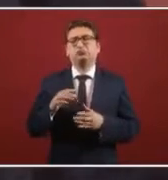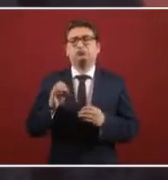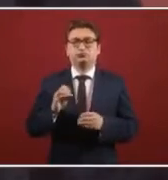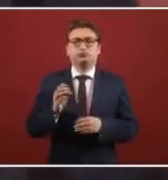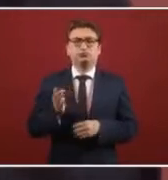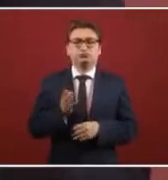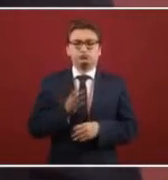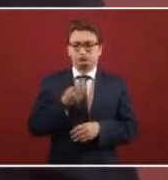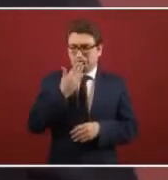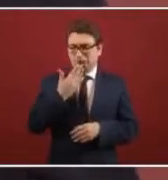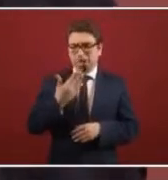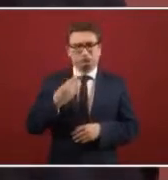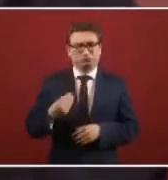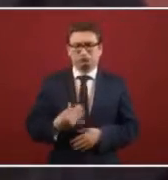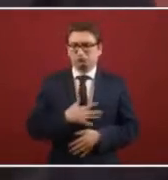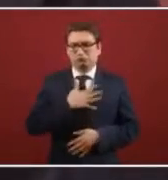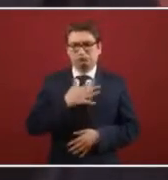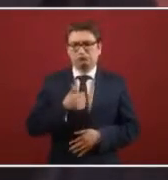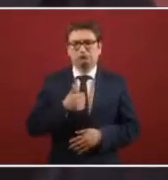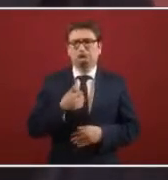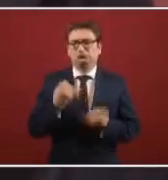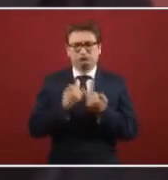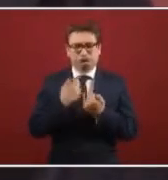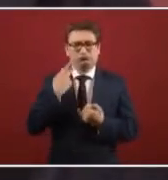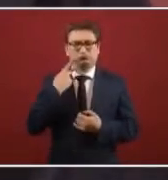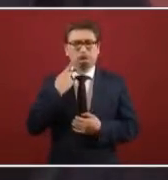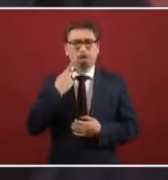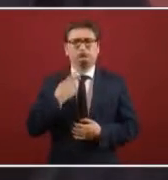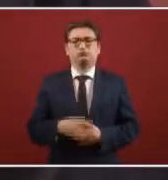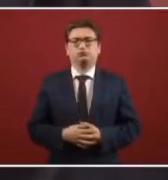well-being, incluso la política. even politics.